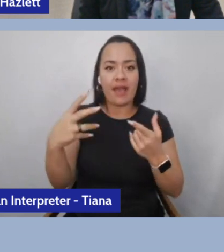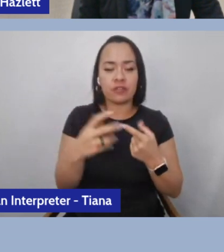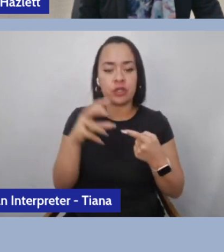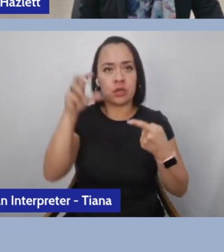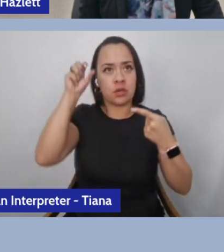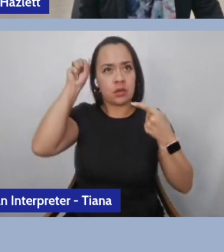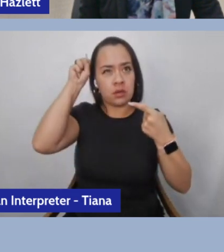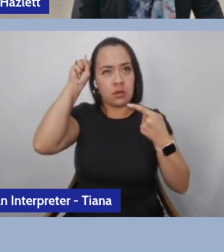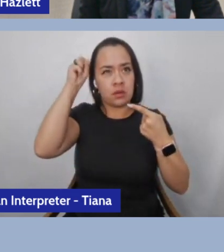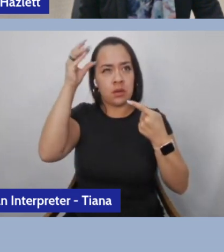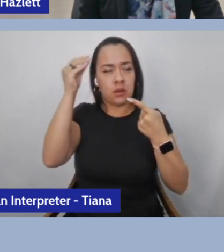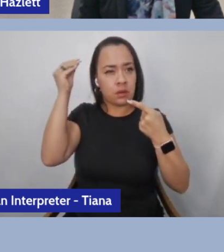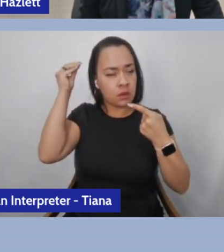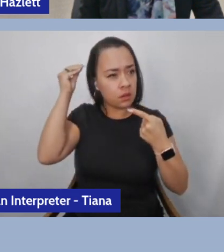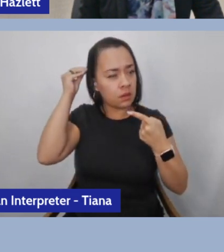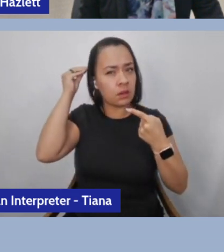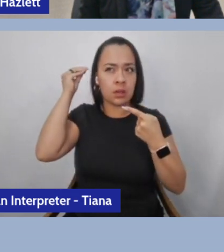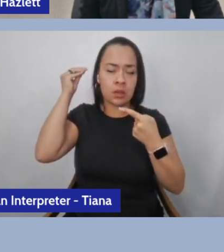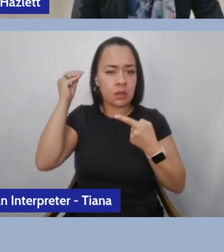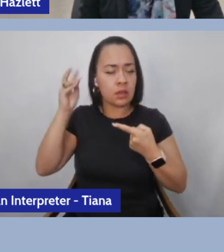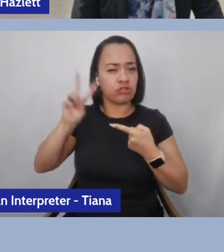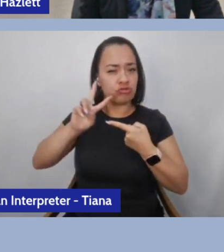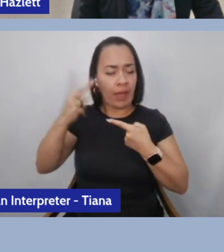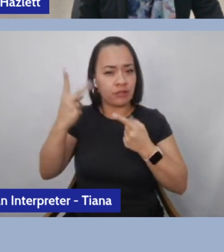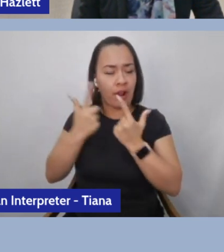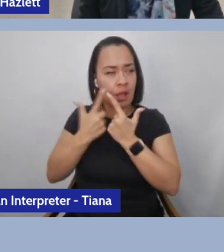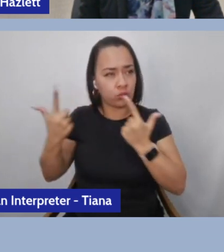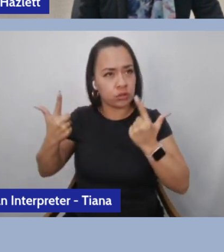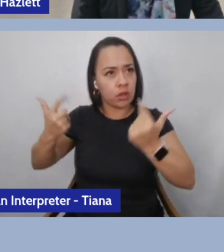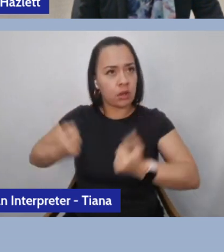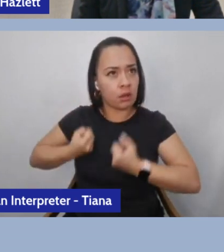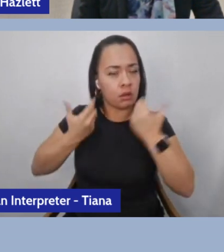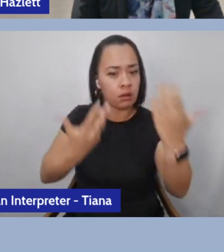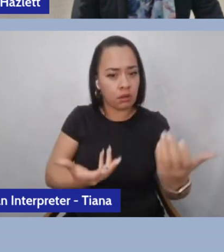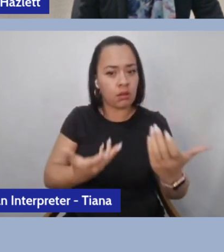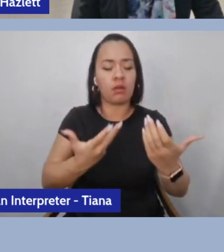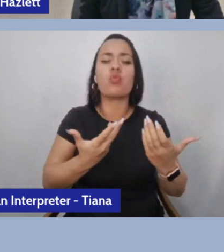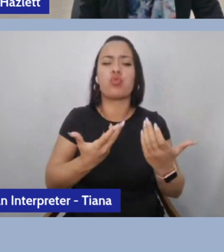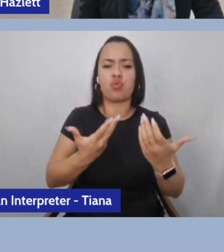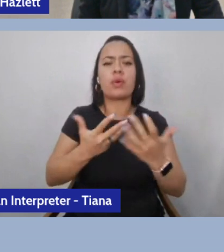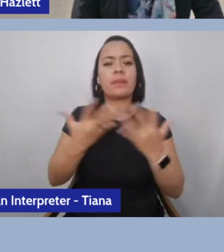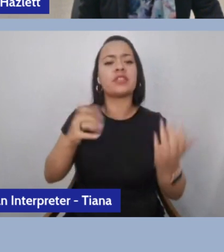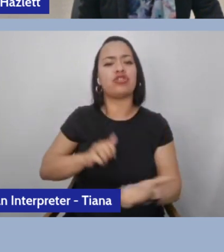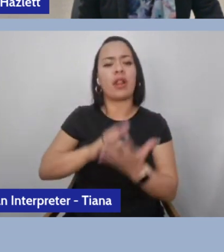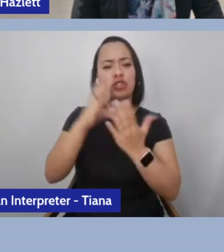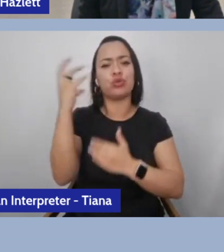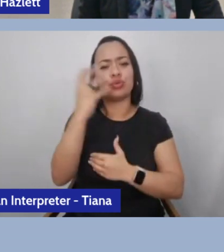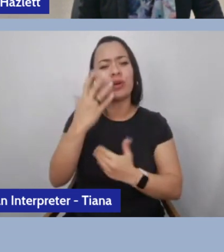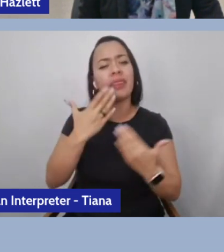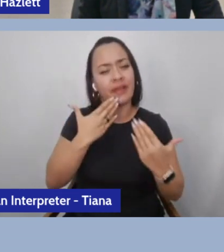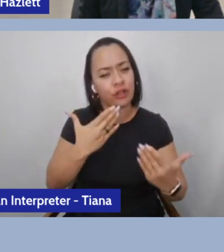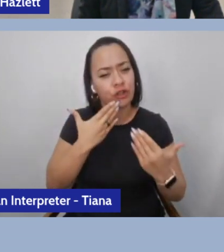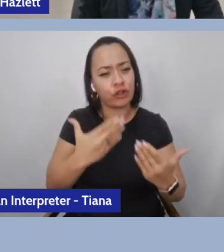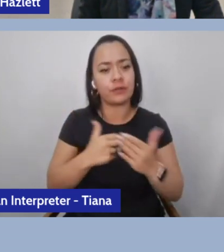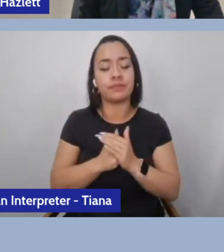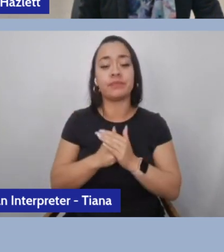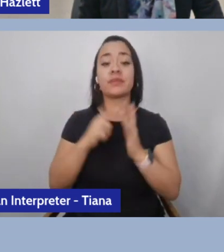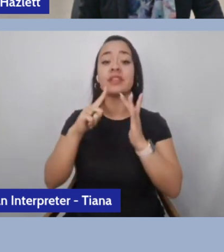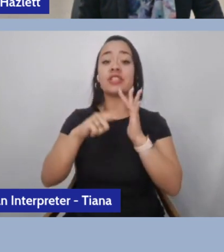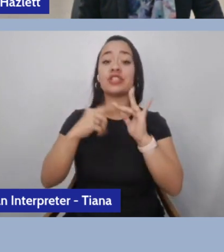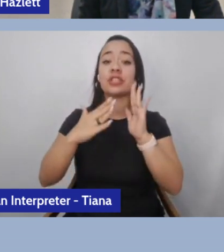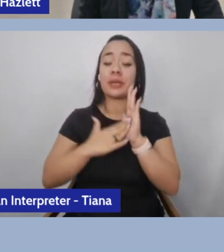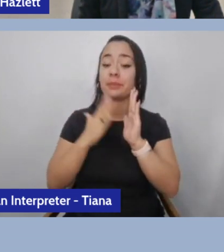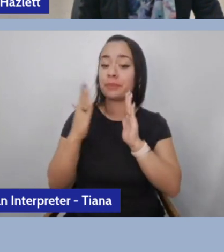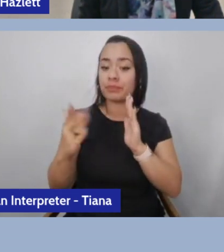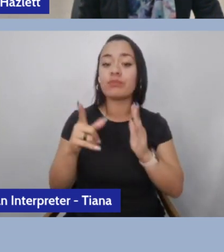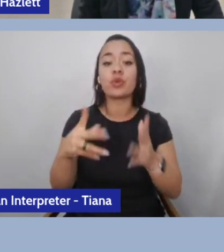express. It's super challenging, I think. So thank you for that. Jim, you were involved in